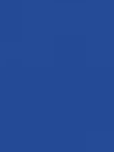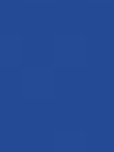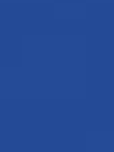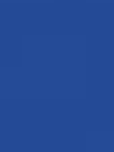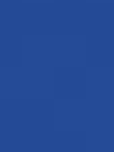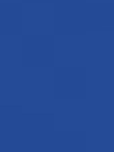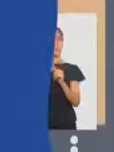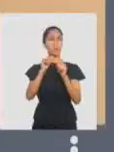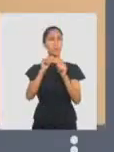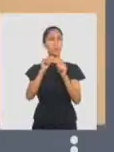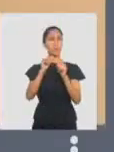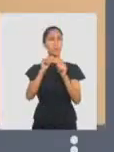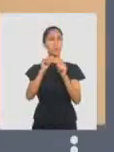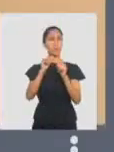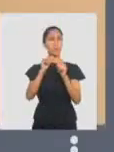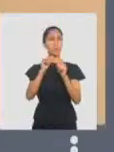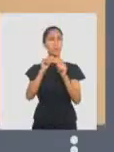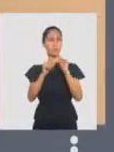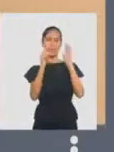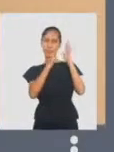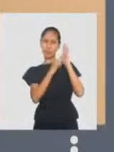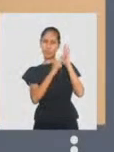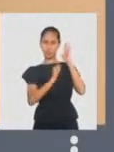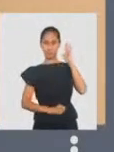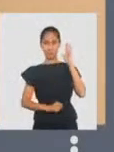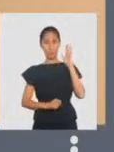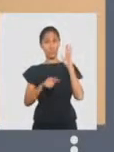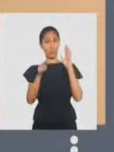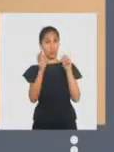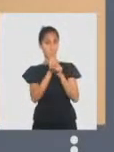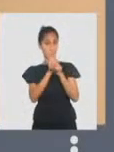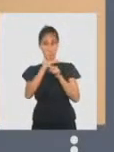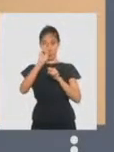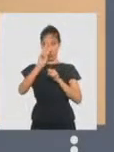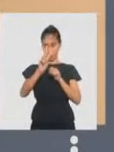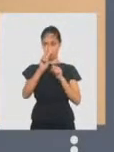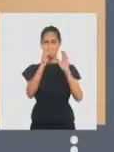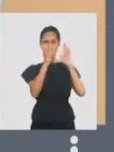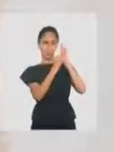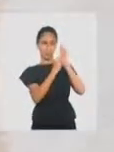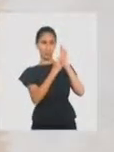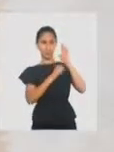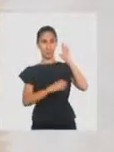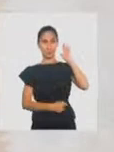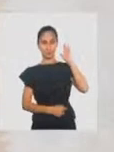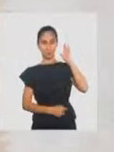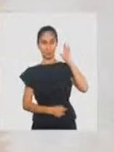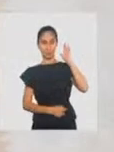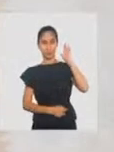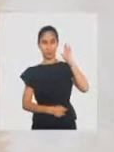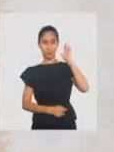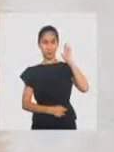point. Tienes un punto. Now, let's complete phrase number two.